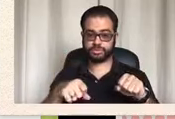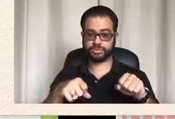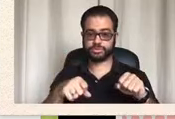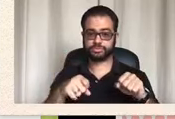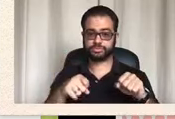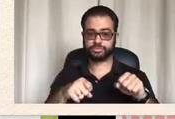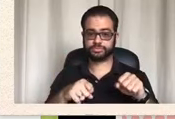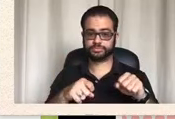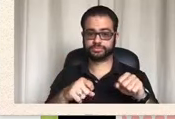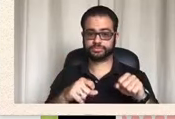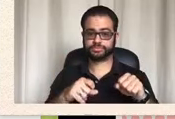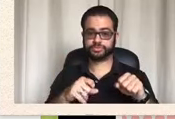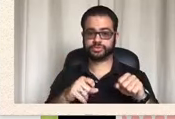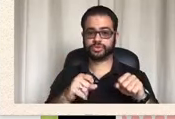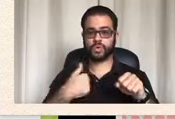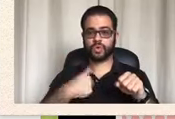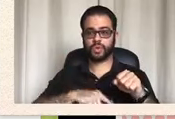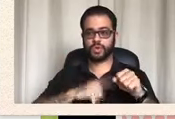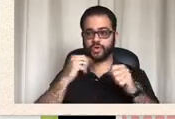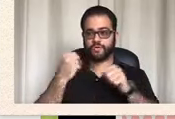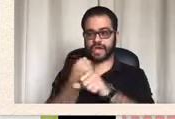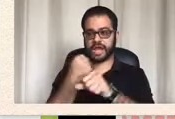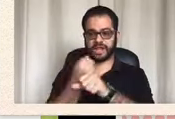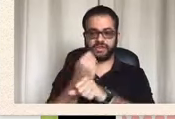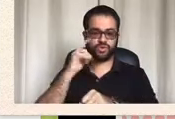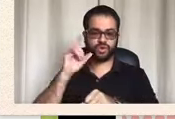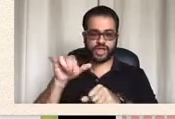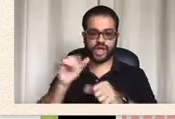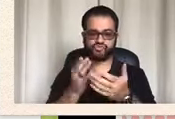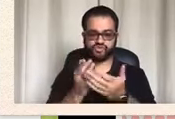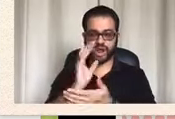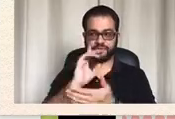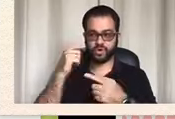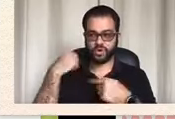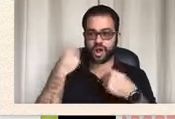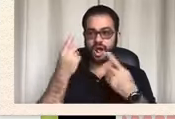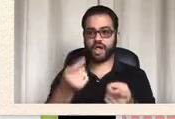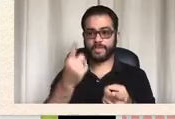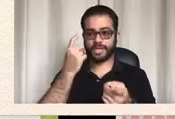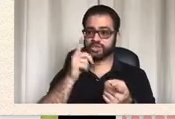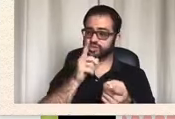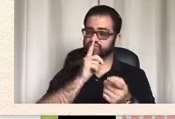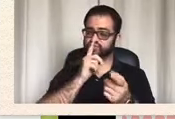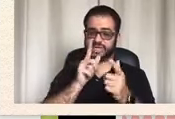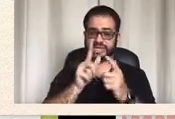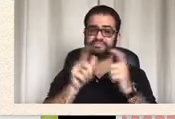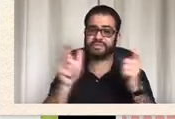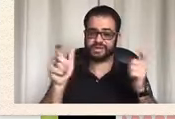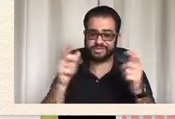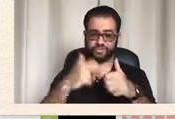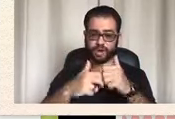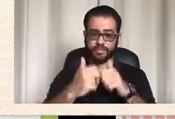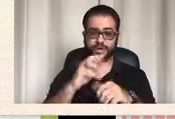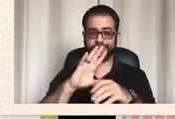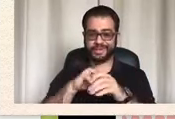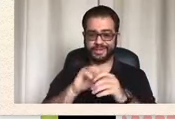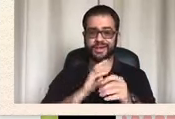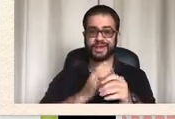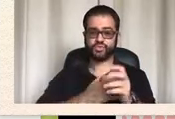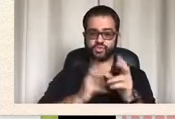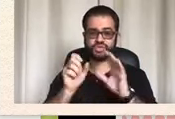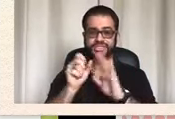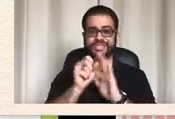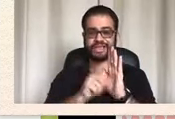so we were fighting for that for a while because it was a huge issue in our state. And we work